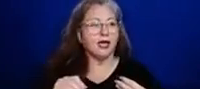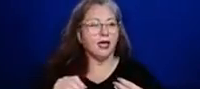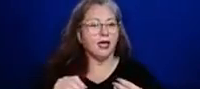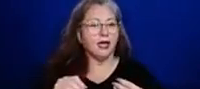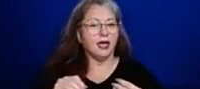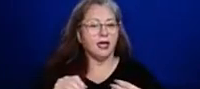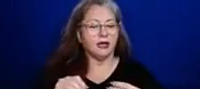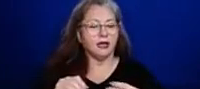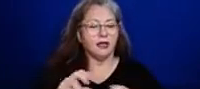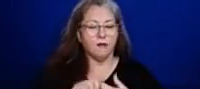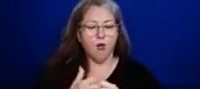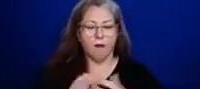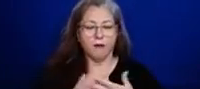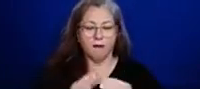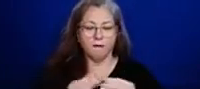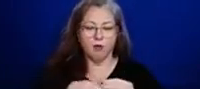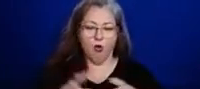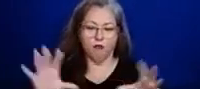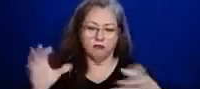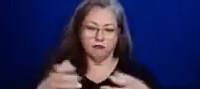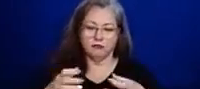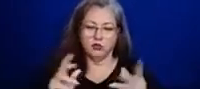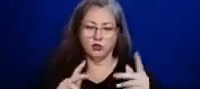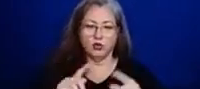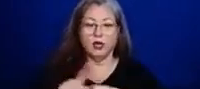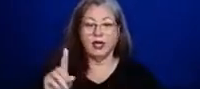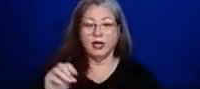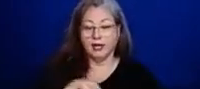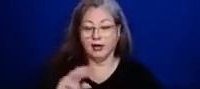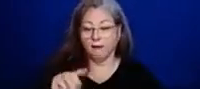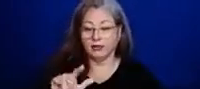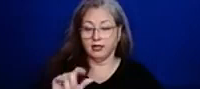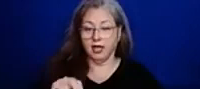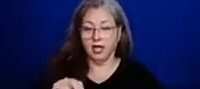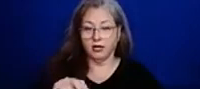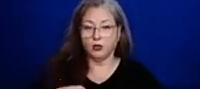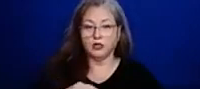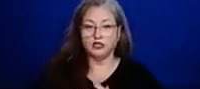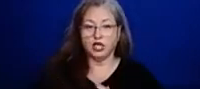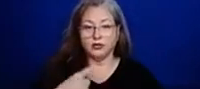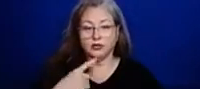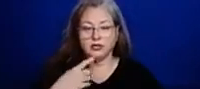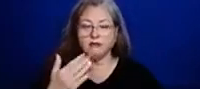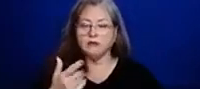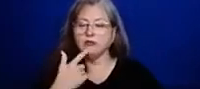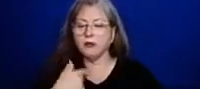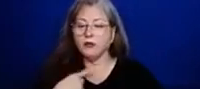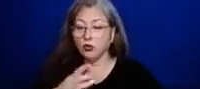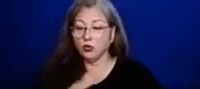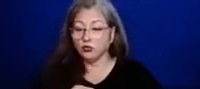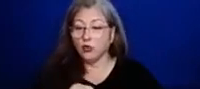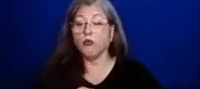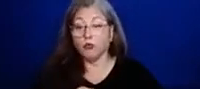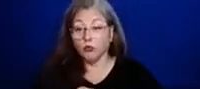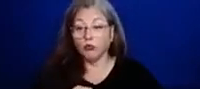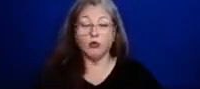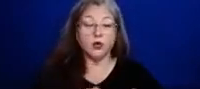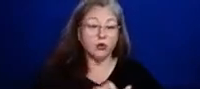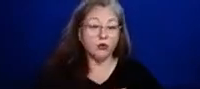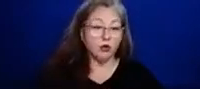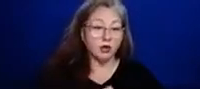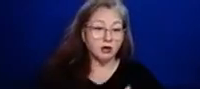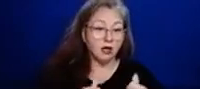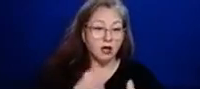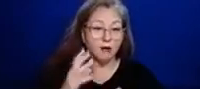problem. And in Mazatlan, we started also like saying, okay, you tell me your story. Yes, we write it down, beautiful.